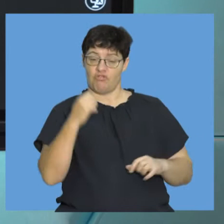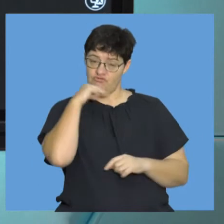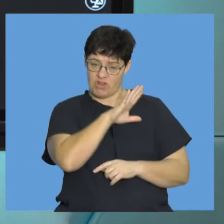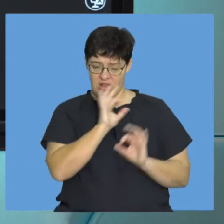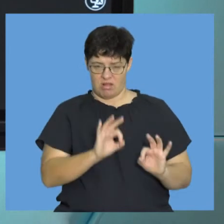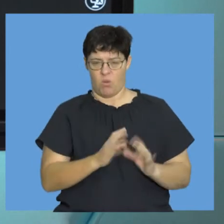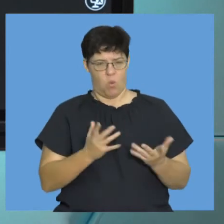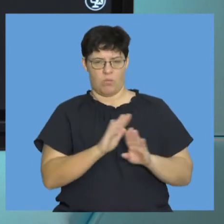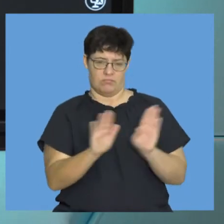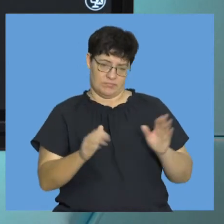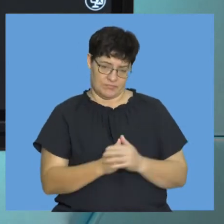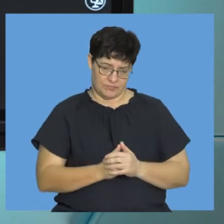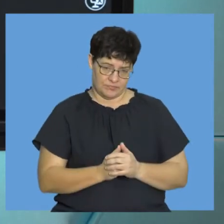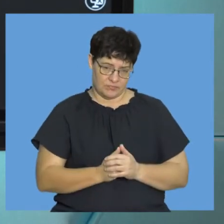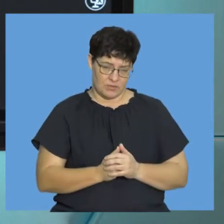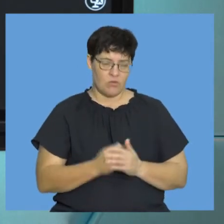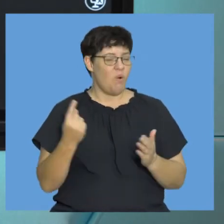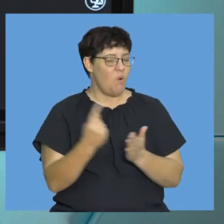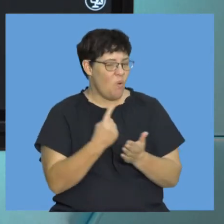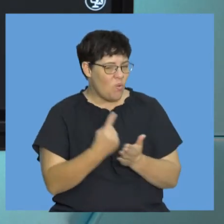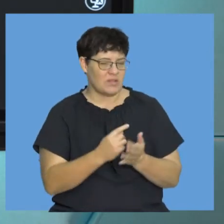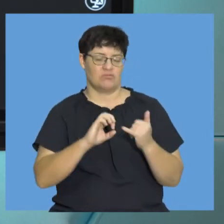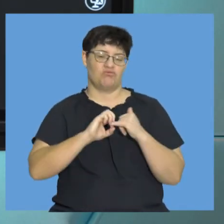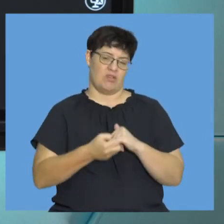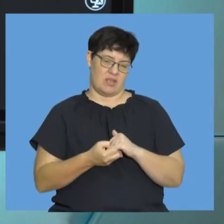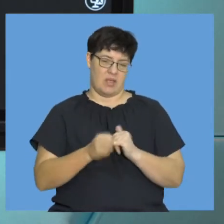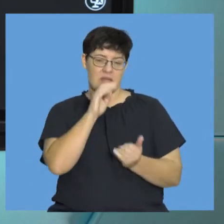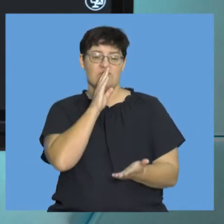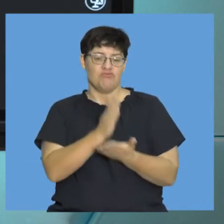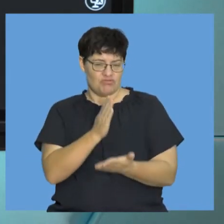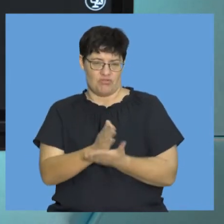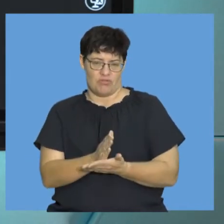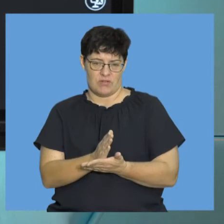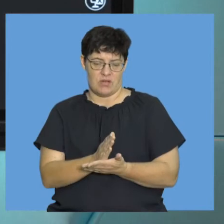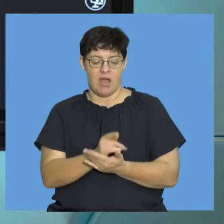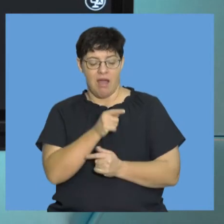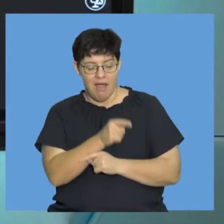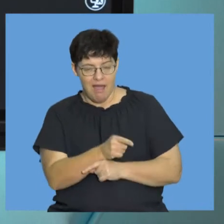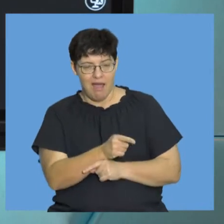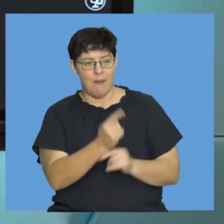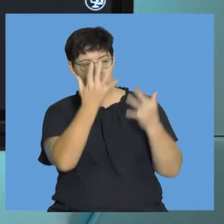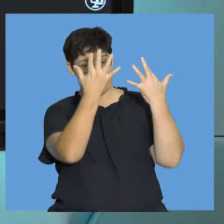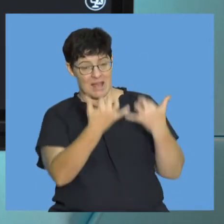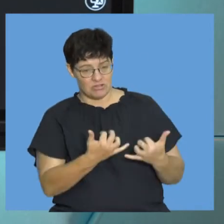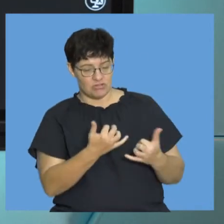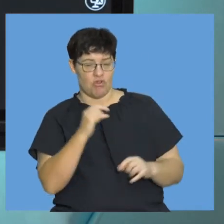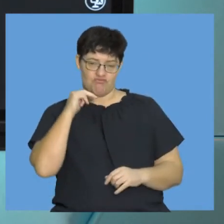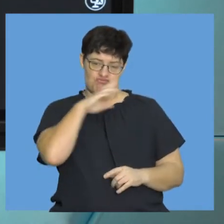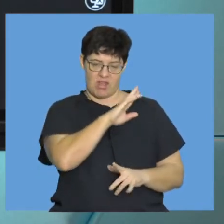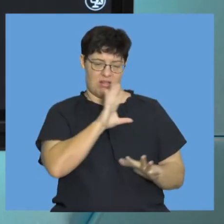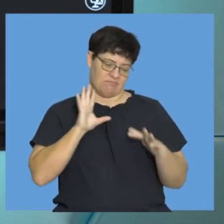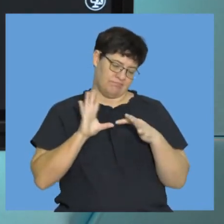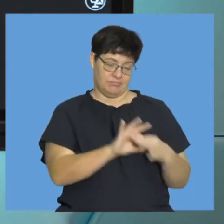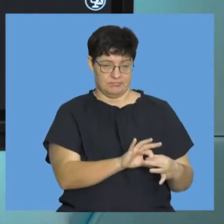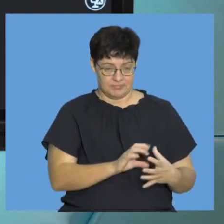is realistic or not. So at all times, try to make sure that you prepare a realistic